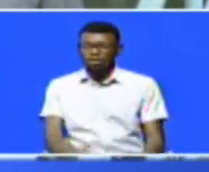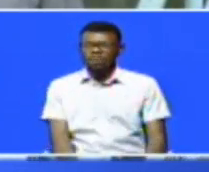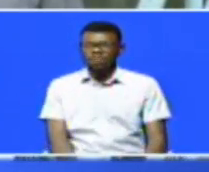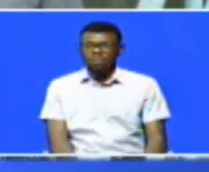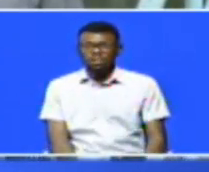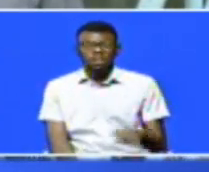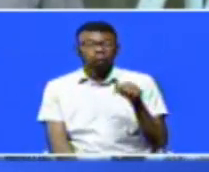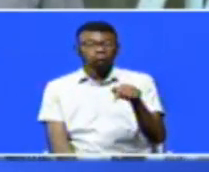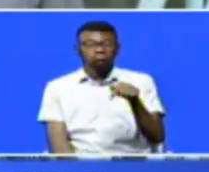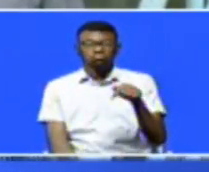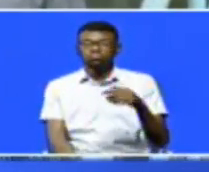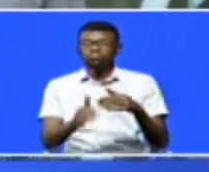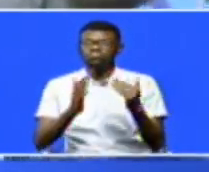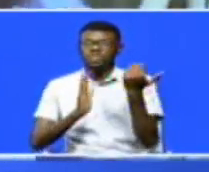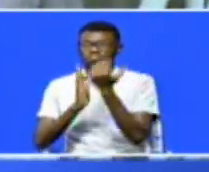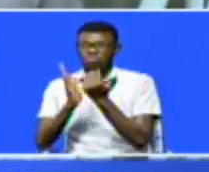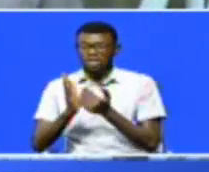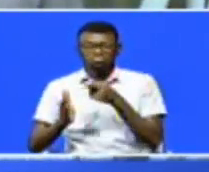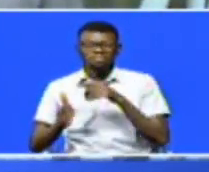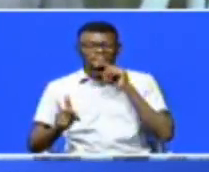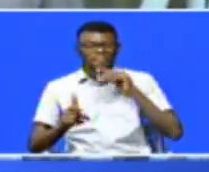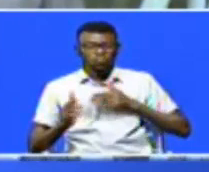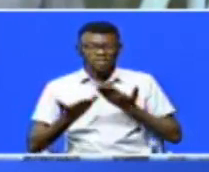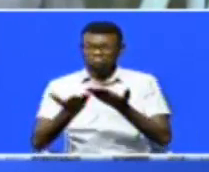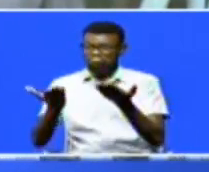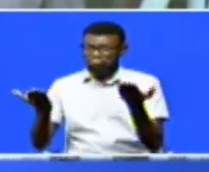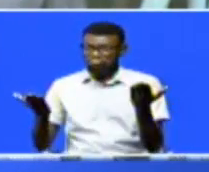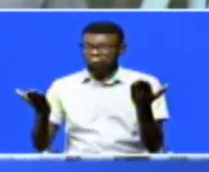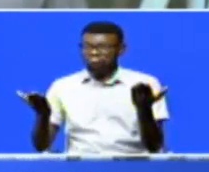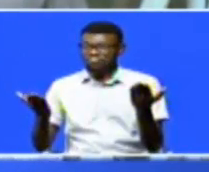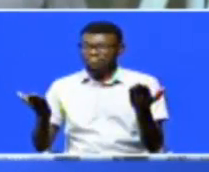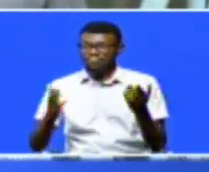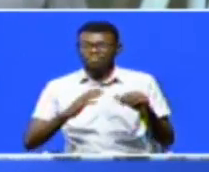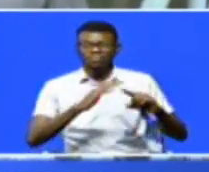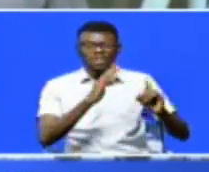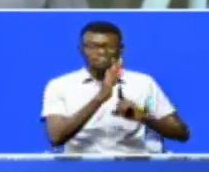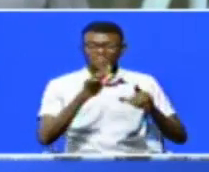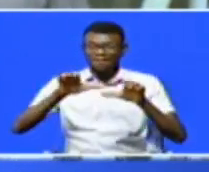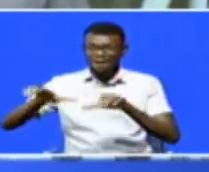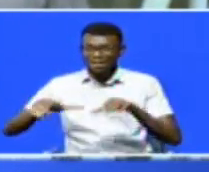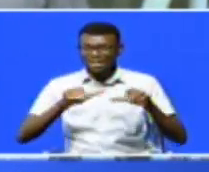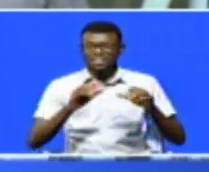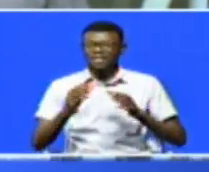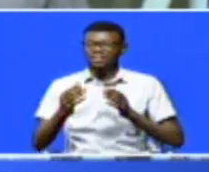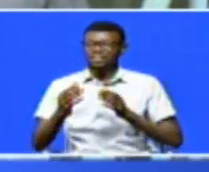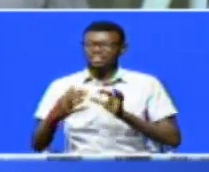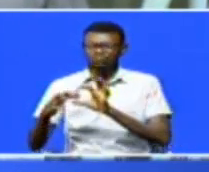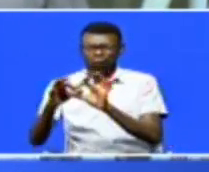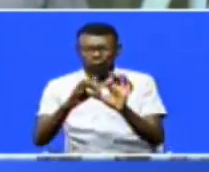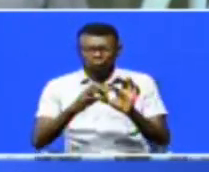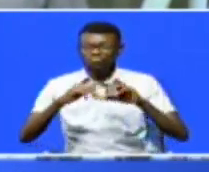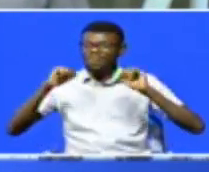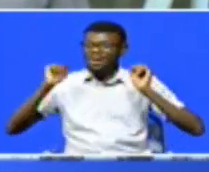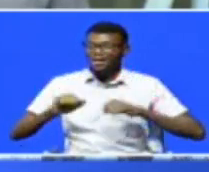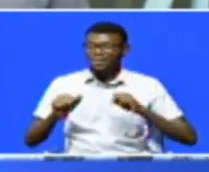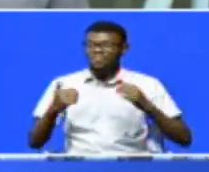This initiative, ladies and gentlemen, finally brought in the Minister of Agriculture, and an agreement was